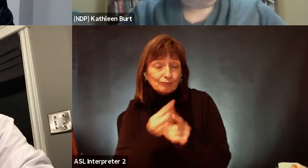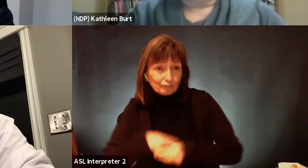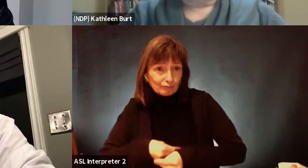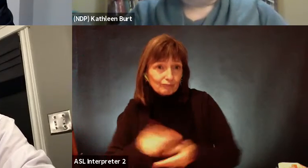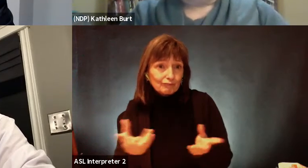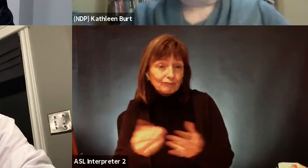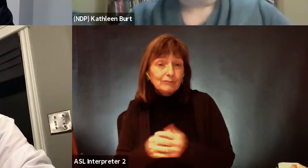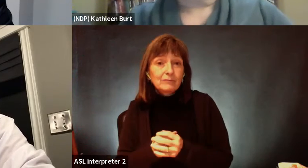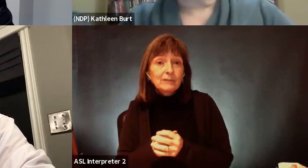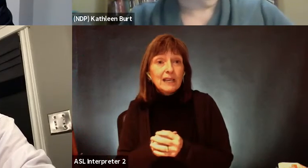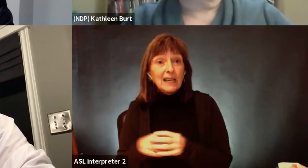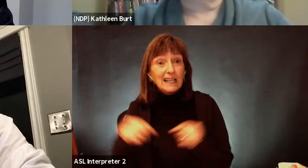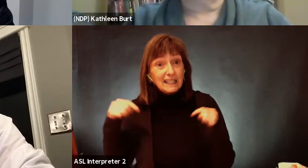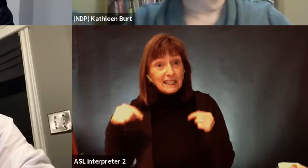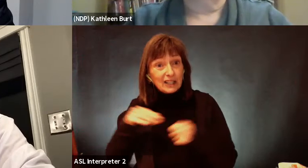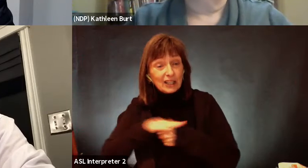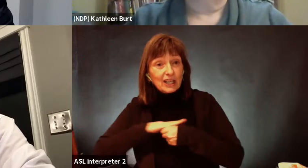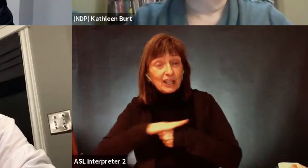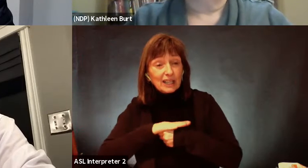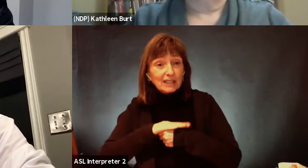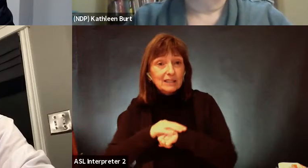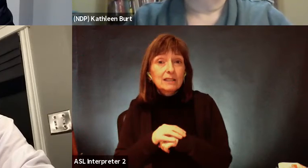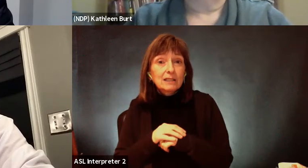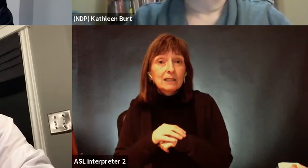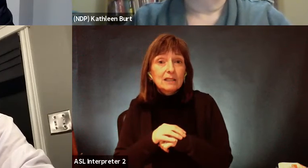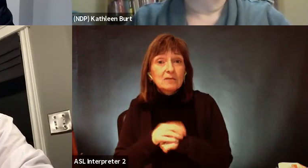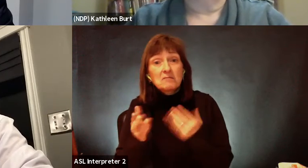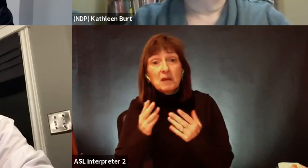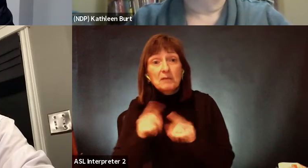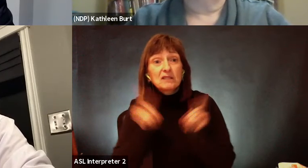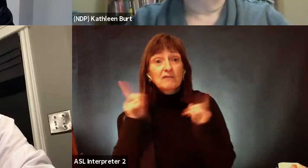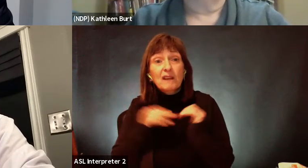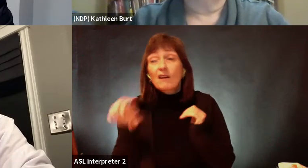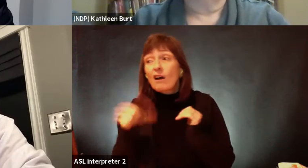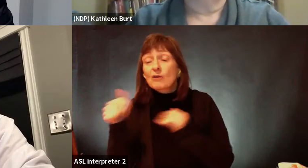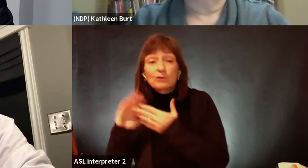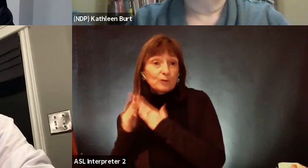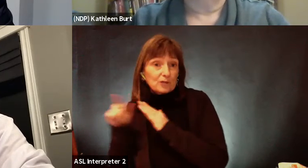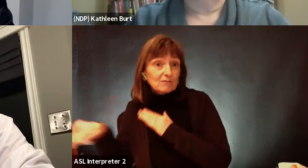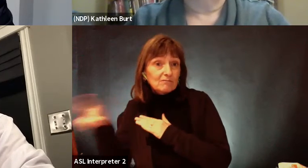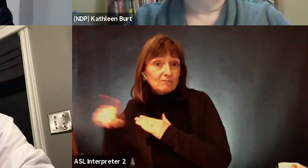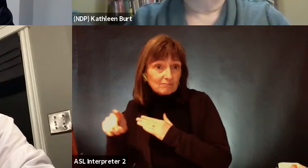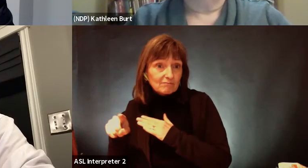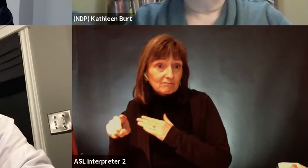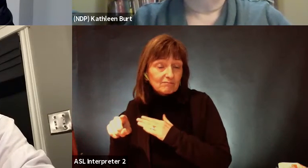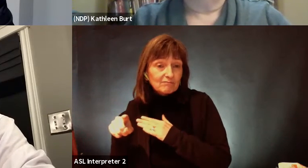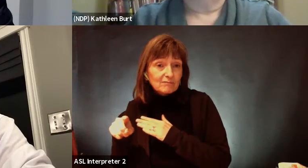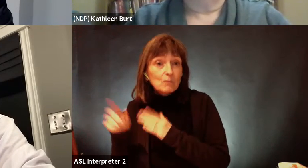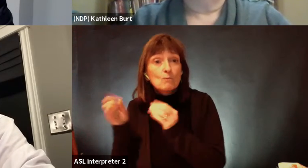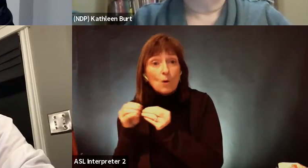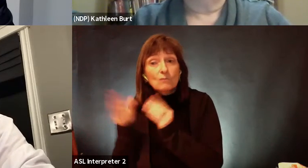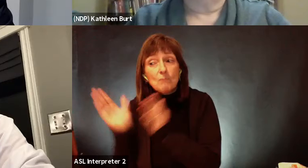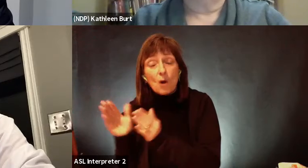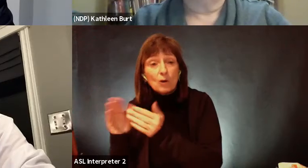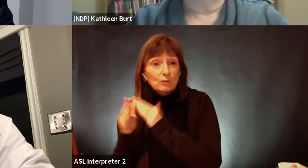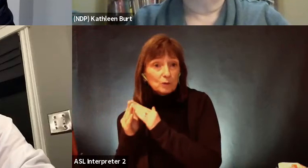in Conception Bay South and Paradise may be quite different from what it looks like in rural areas of our province.